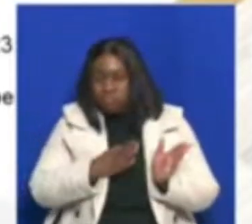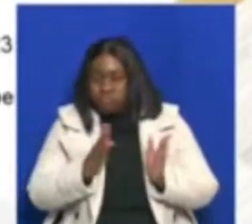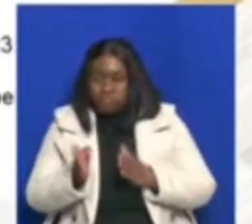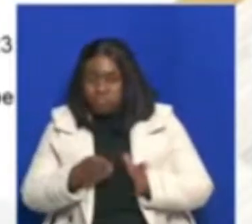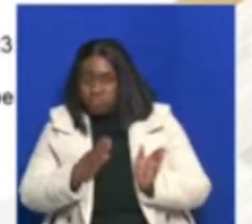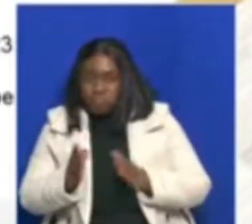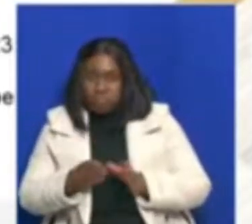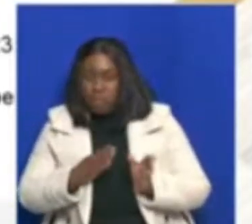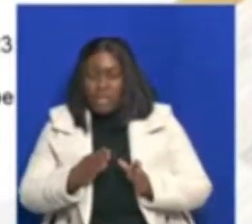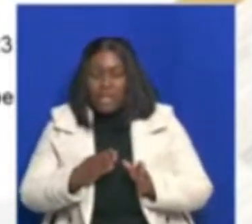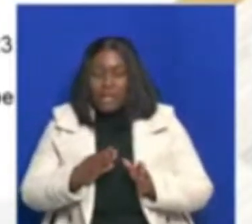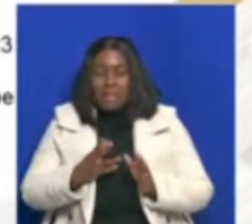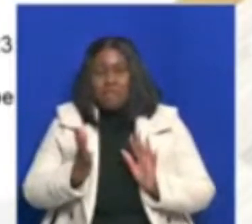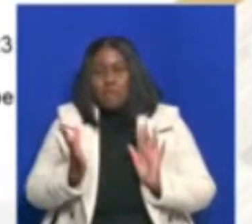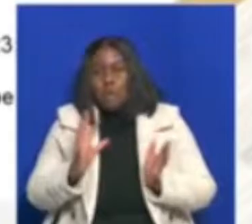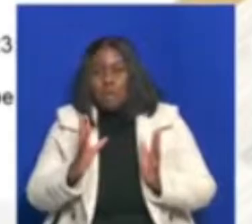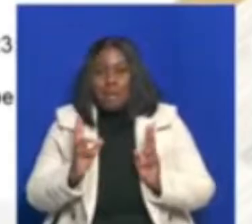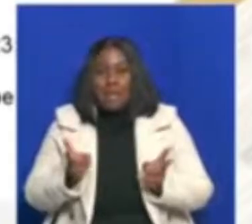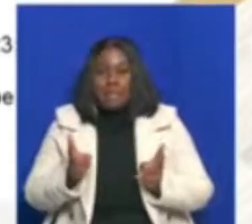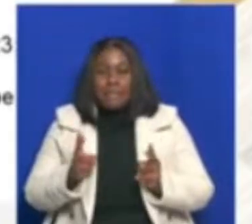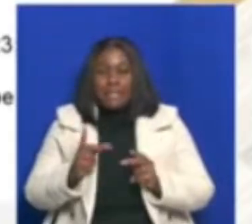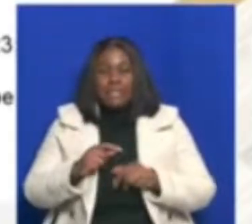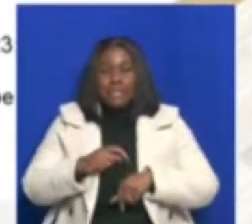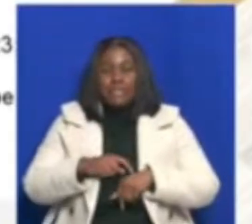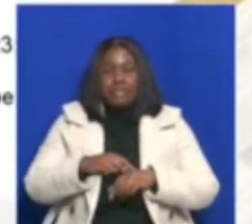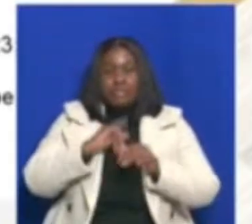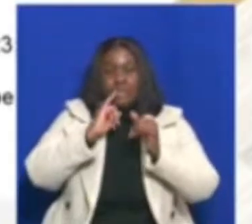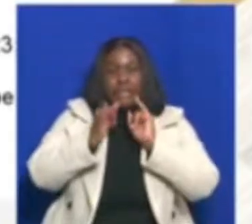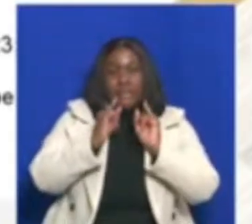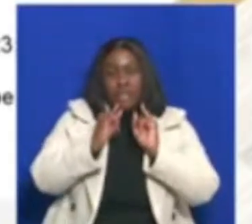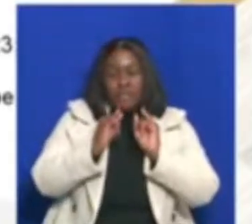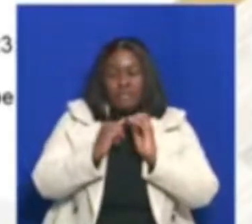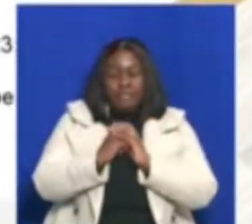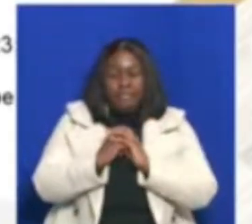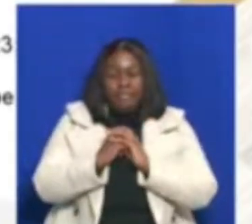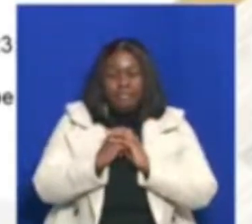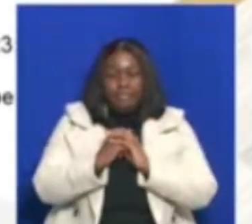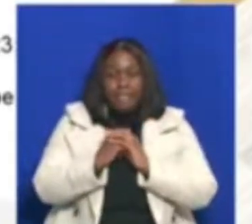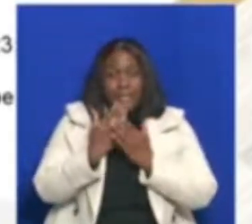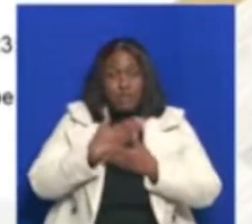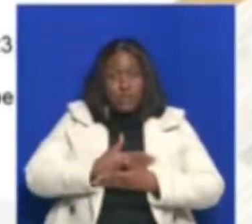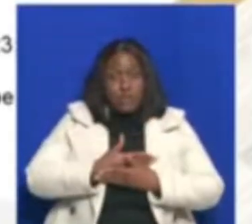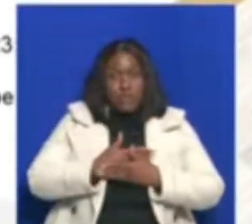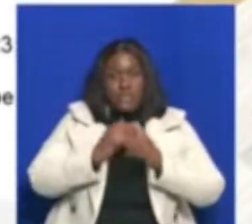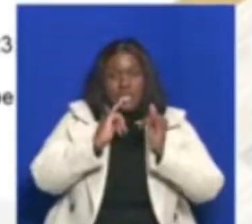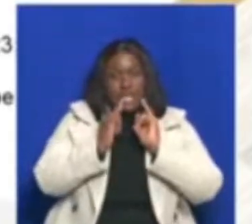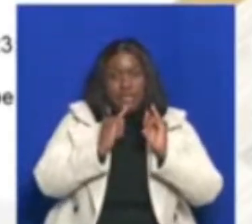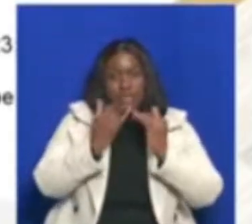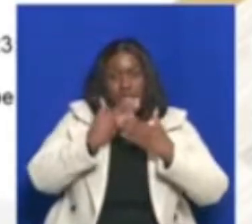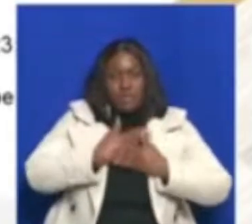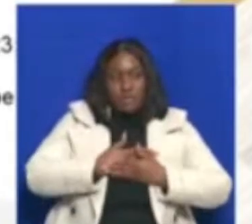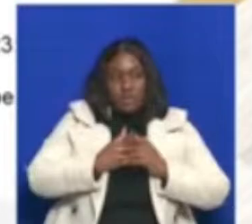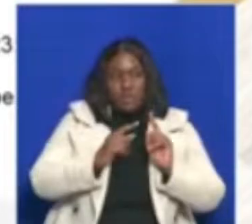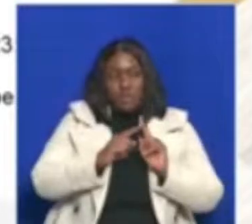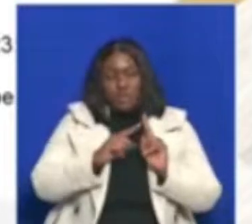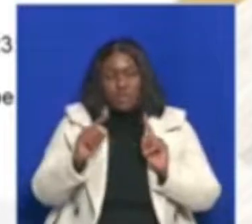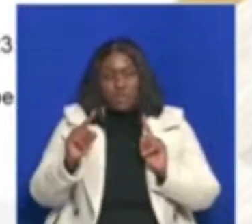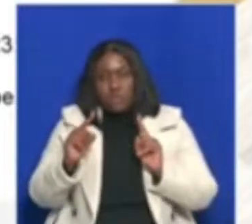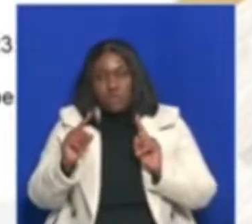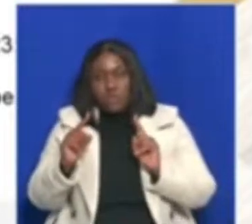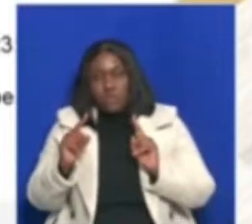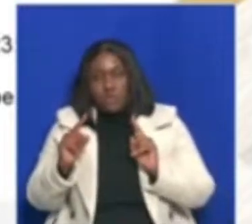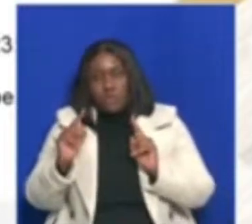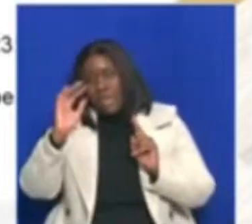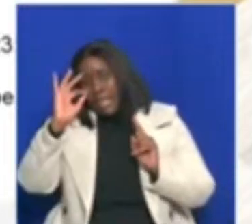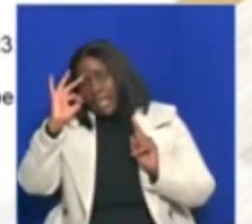between 11 o'clock, 2300 hours to 300 hours in the morning, a time where